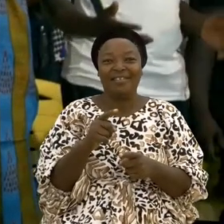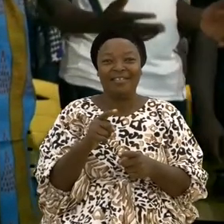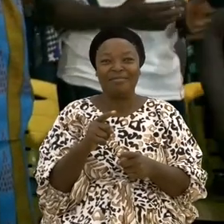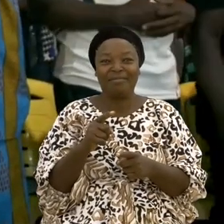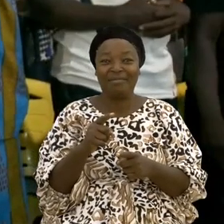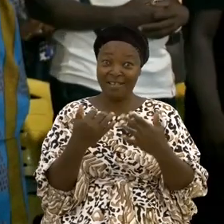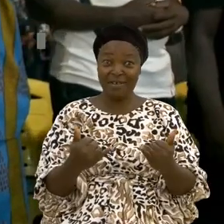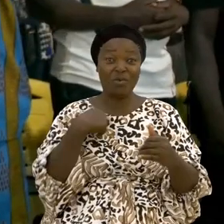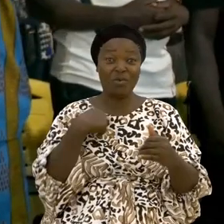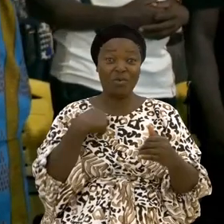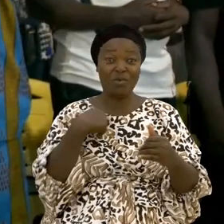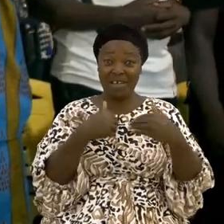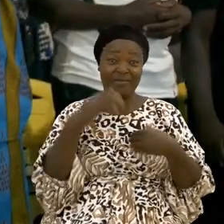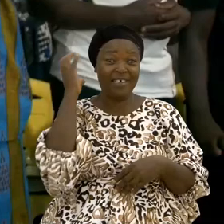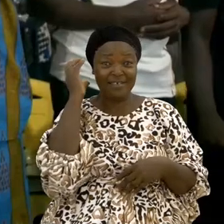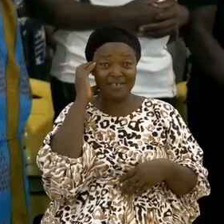Already we have heard